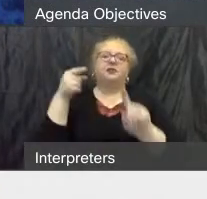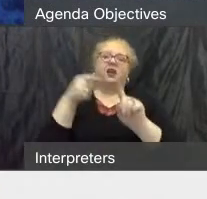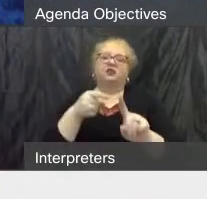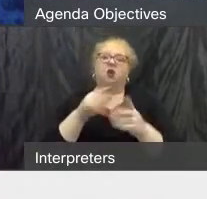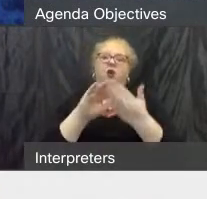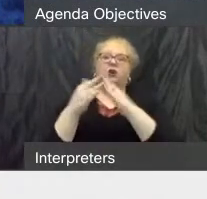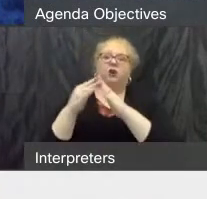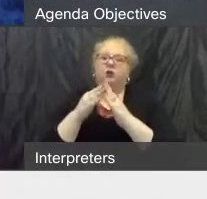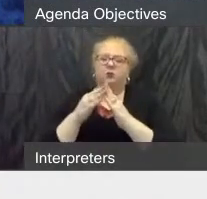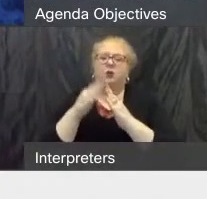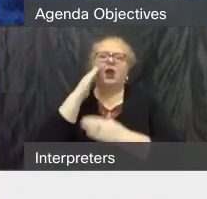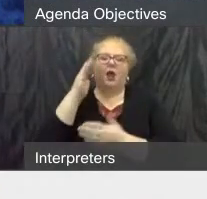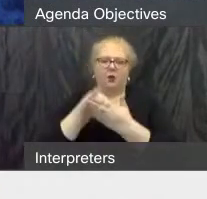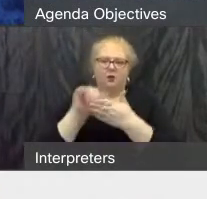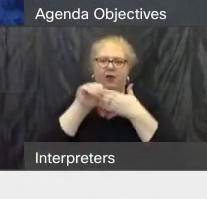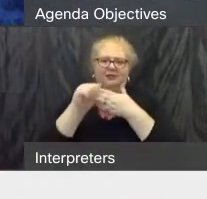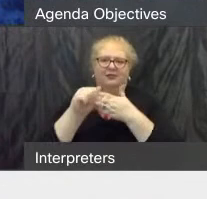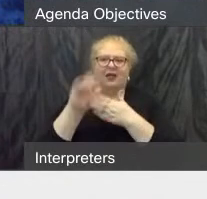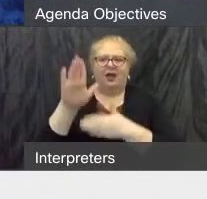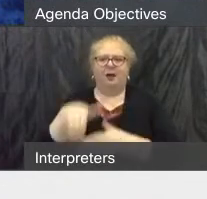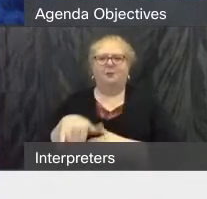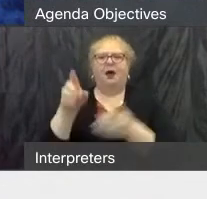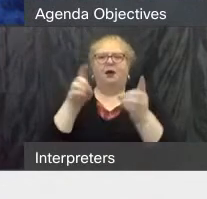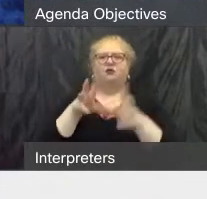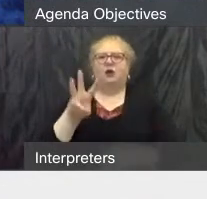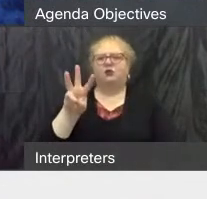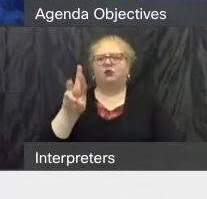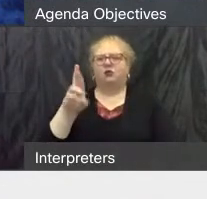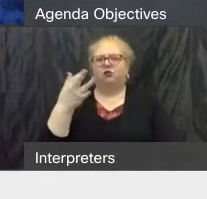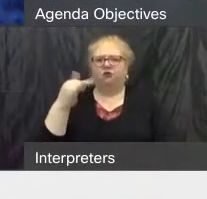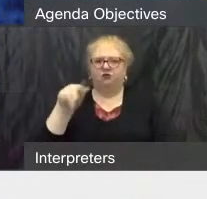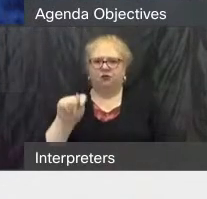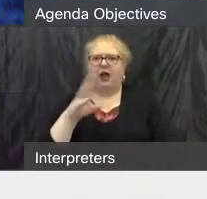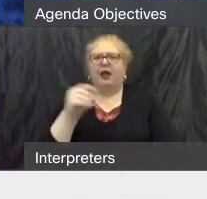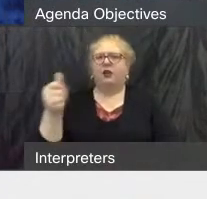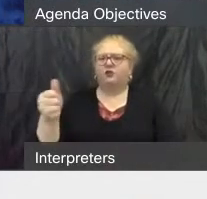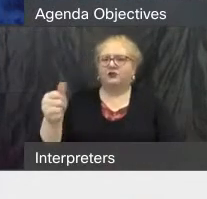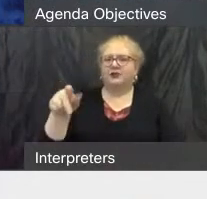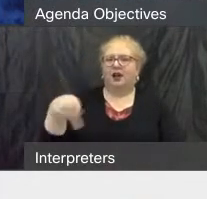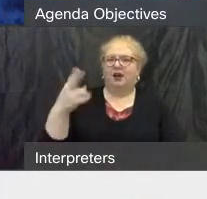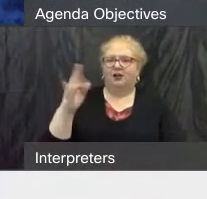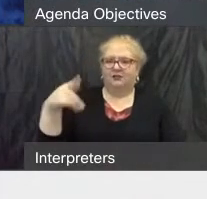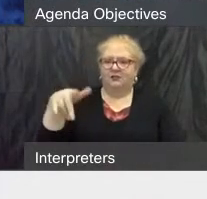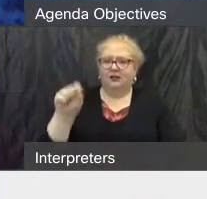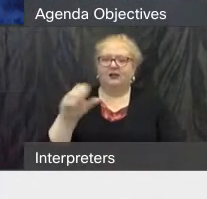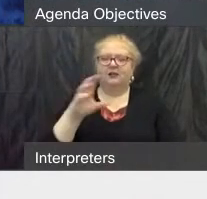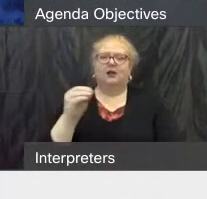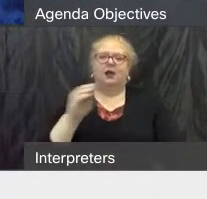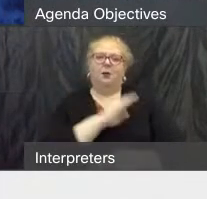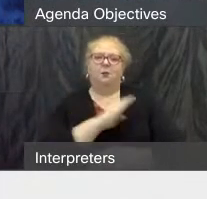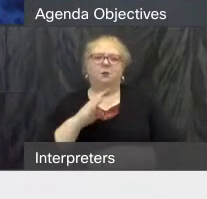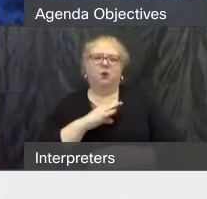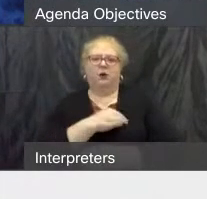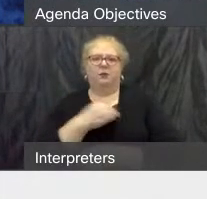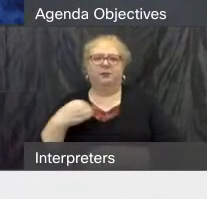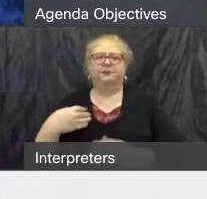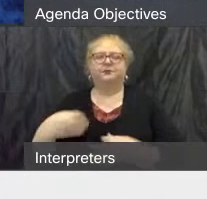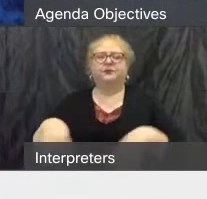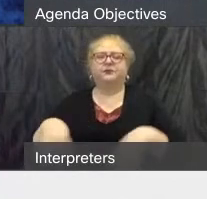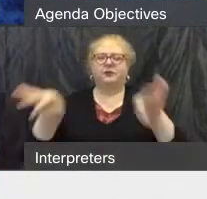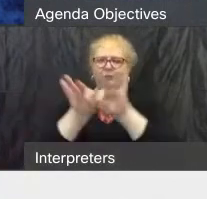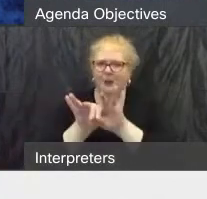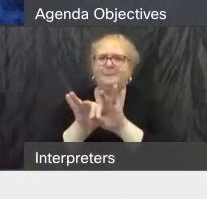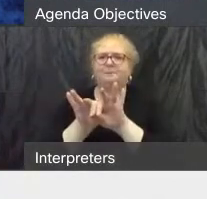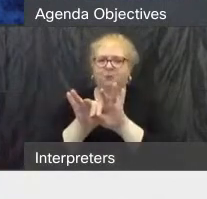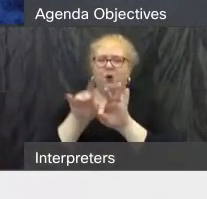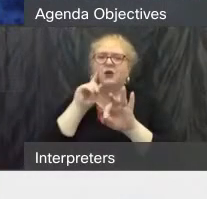as yourself and many of the board members that voted for that, it is of the utmost importance for the city of Little Rock. We truly